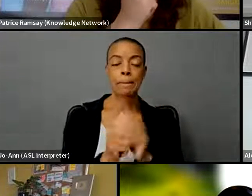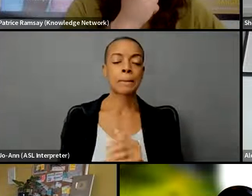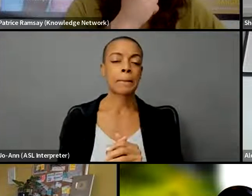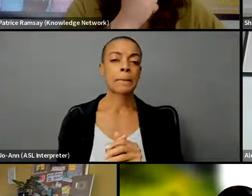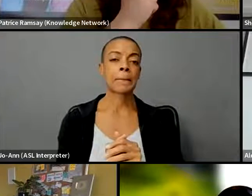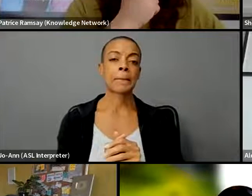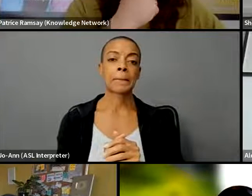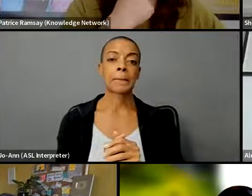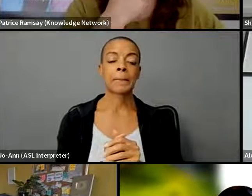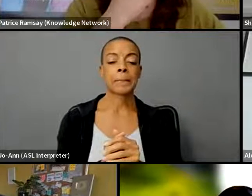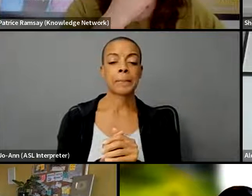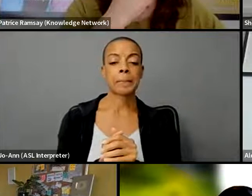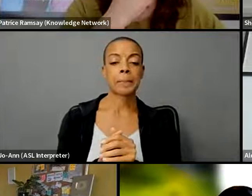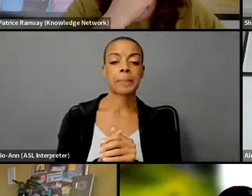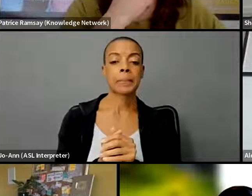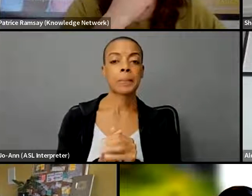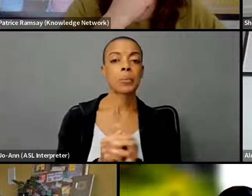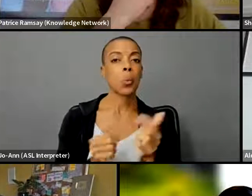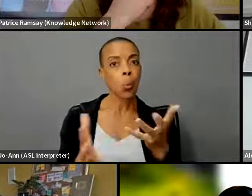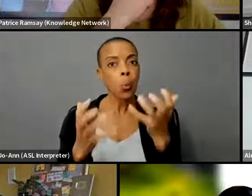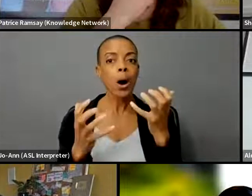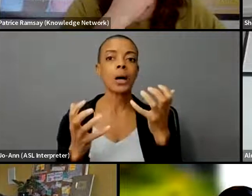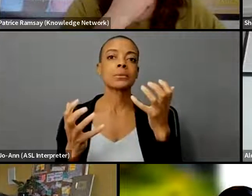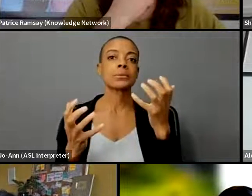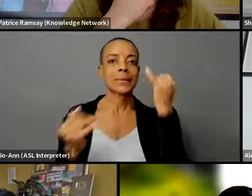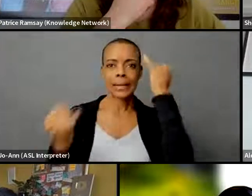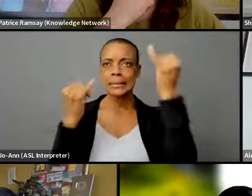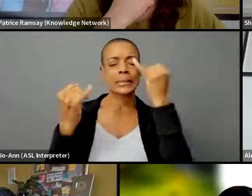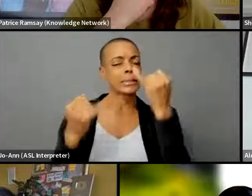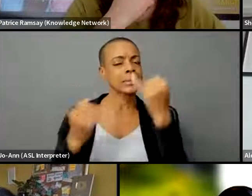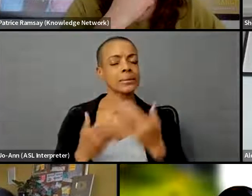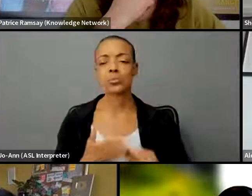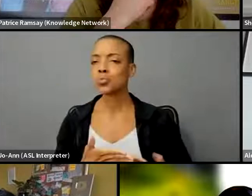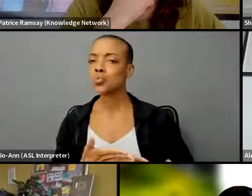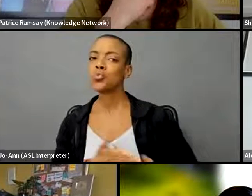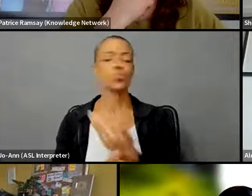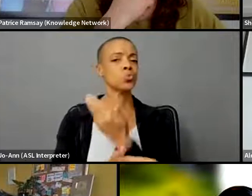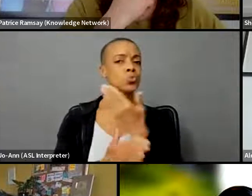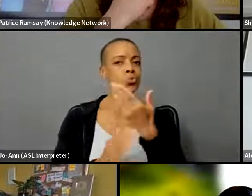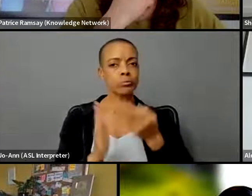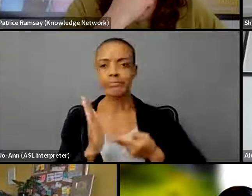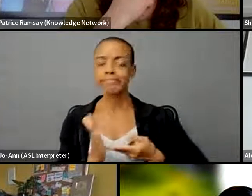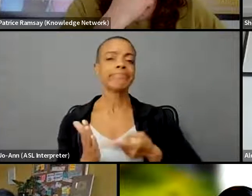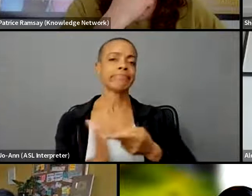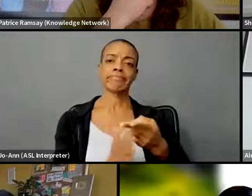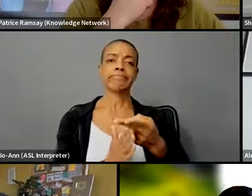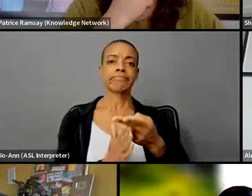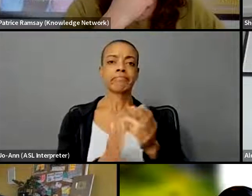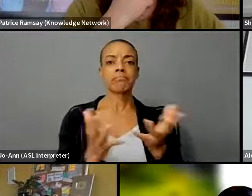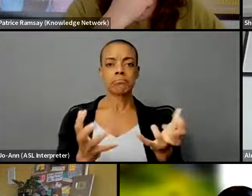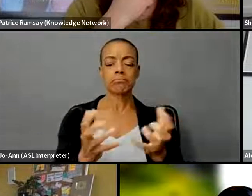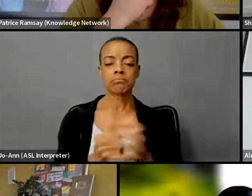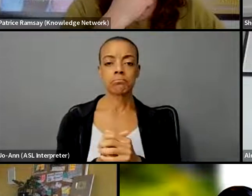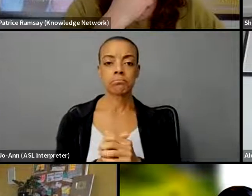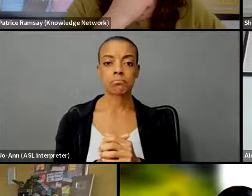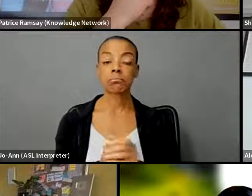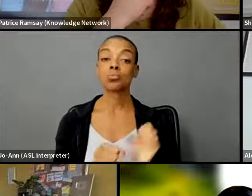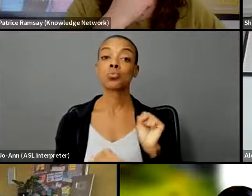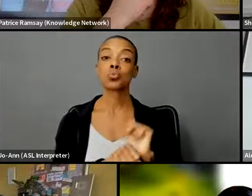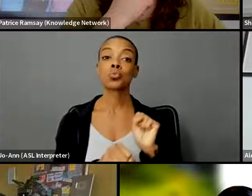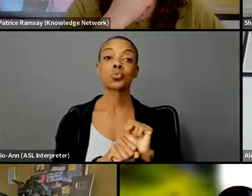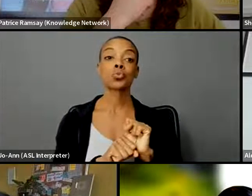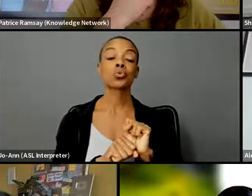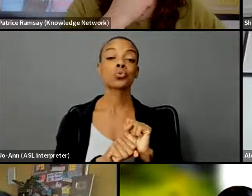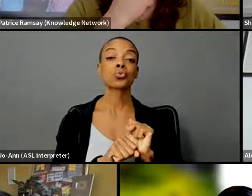for is really ideas that are very, very authentic. We do work on both